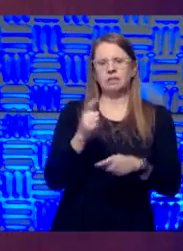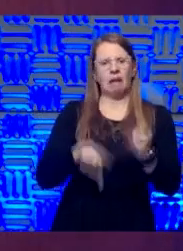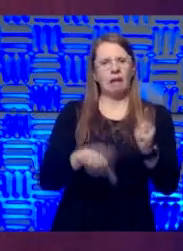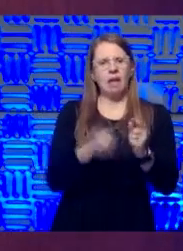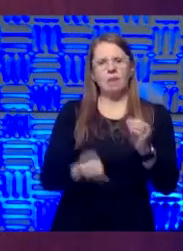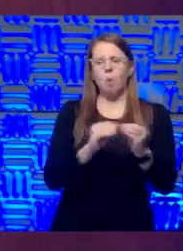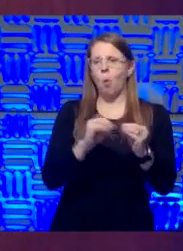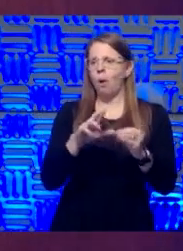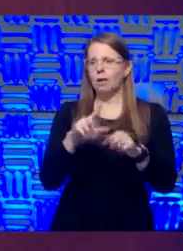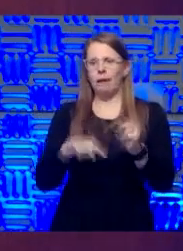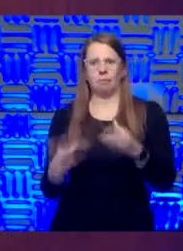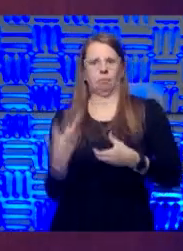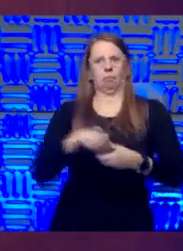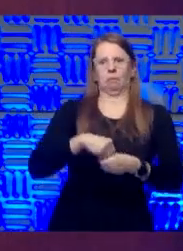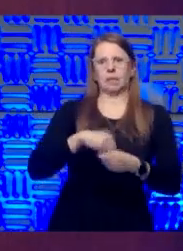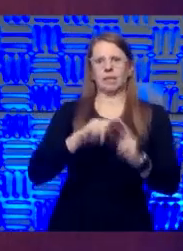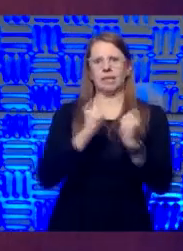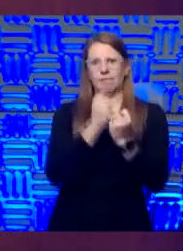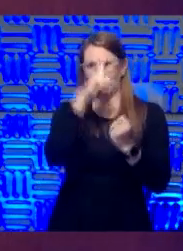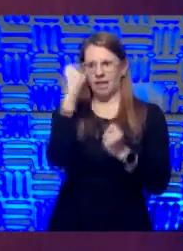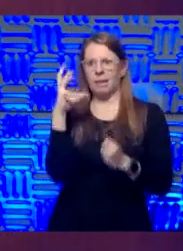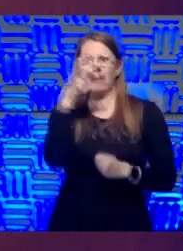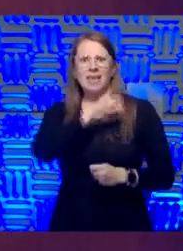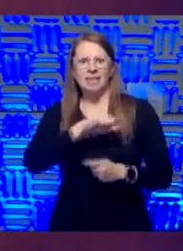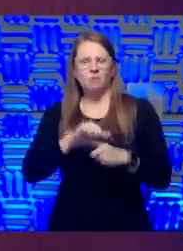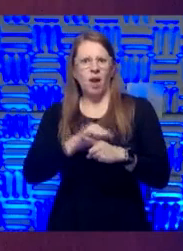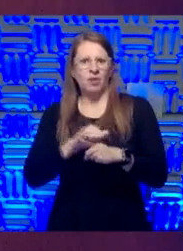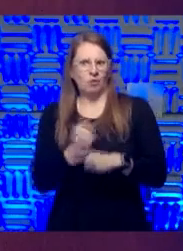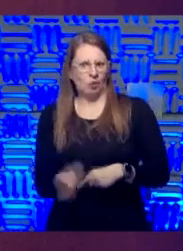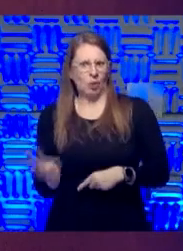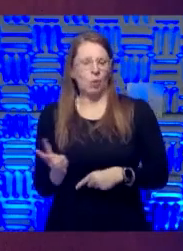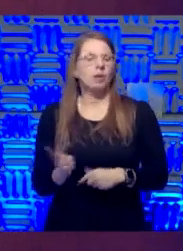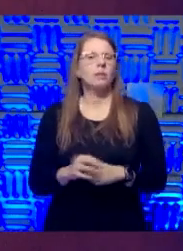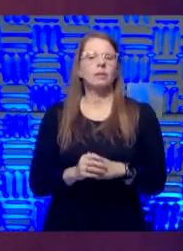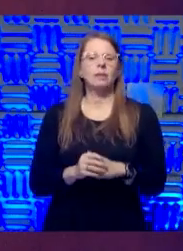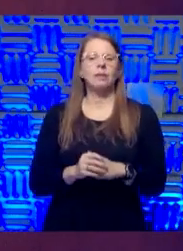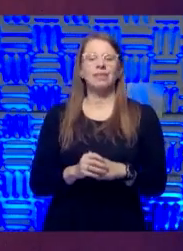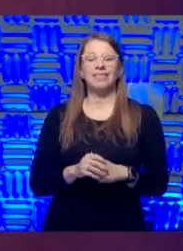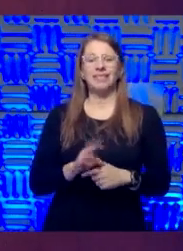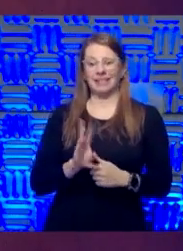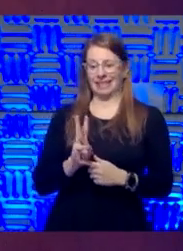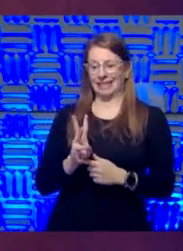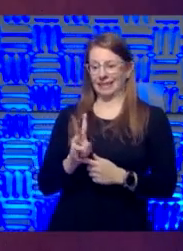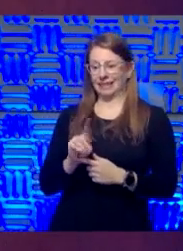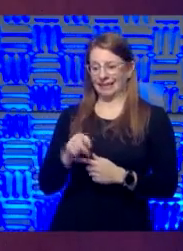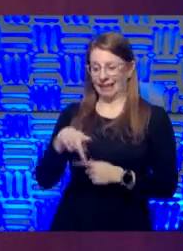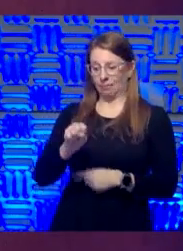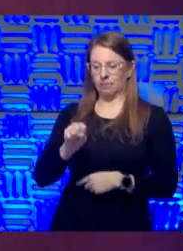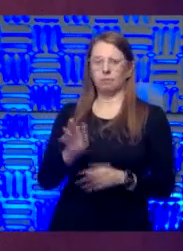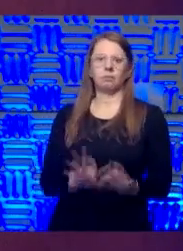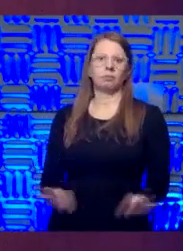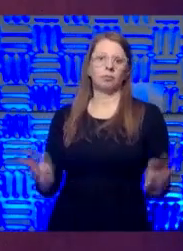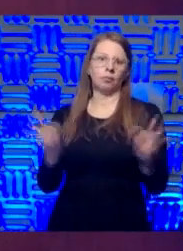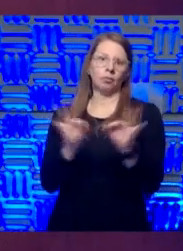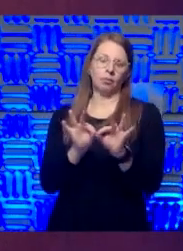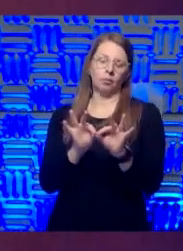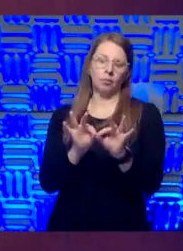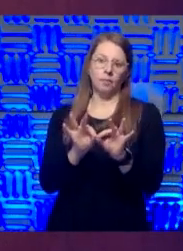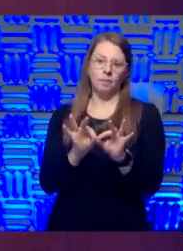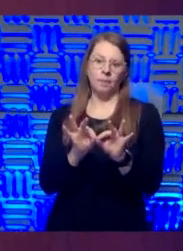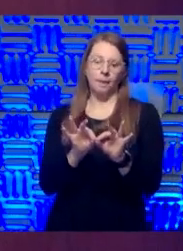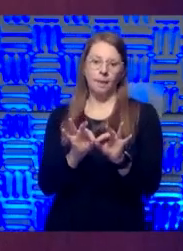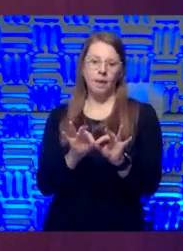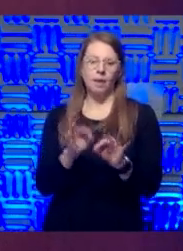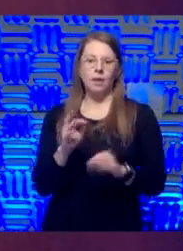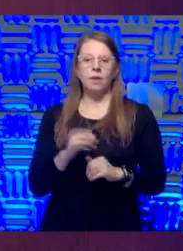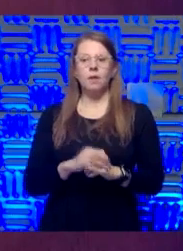make the team because you missed a couple practices. So the 6 tips are important, but that chronic disease is so important. And we hope that we have